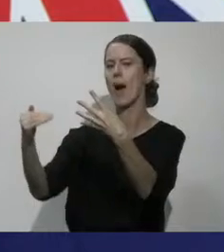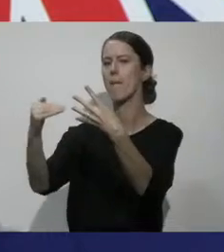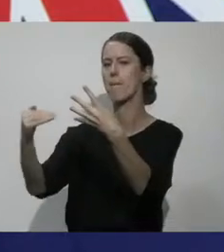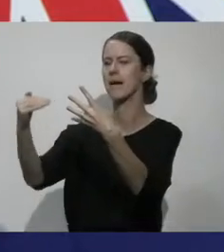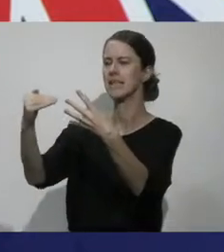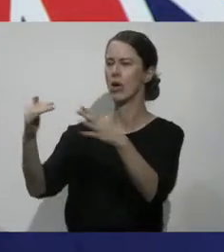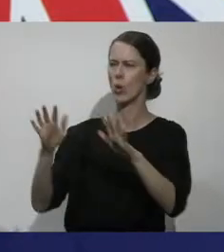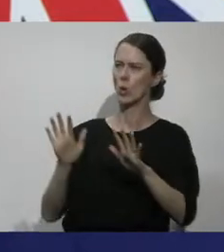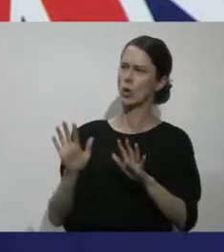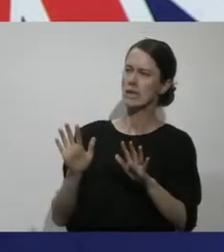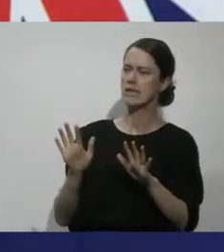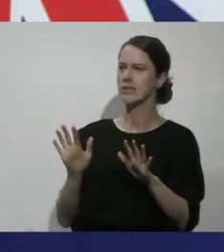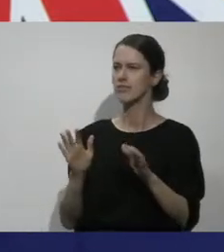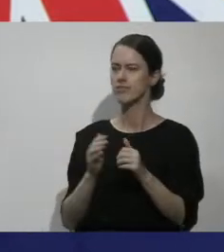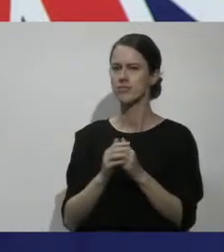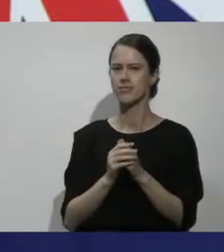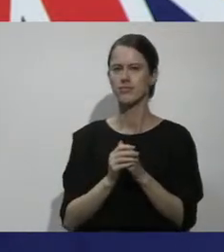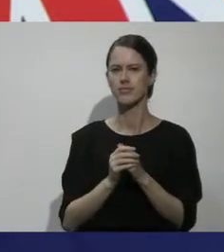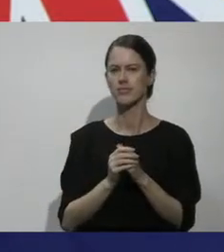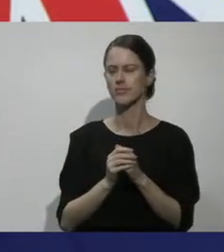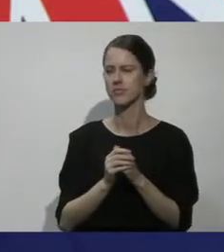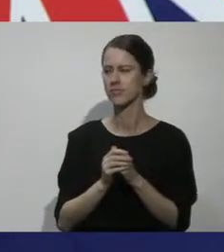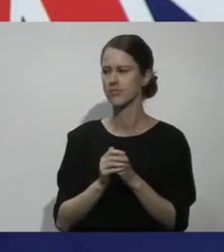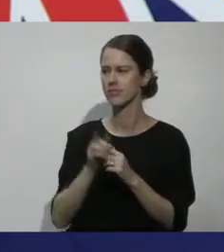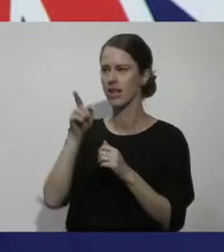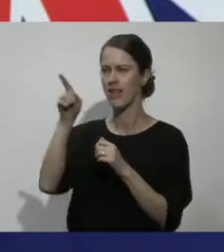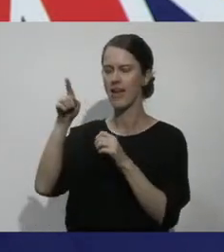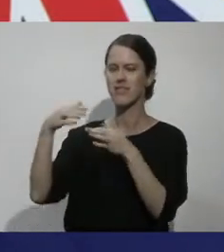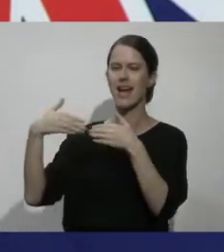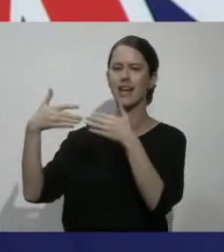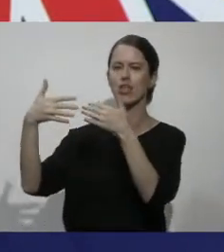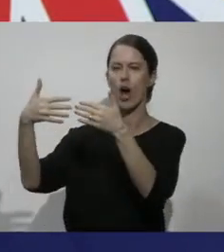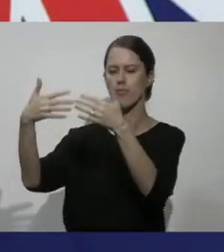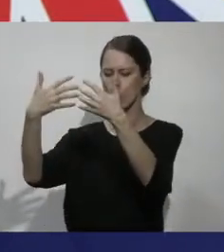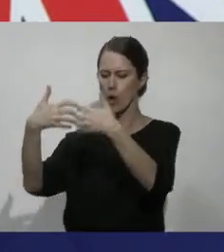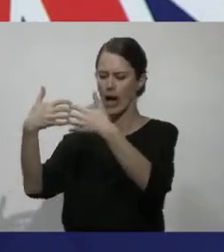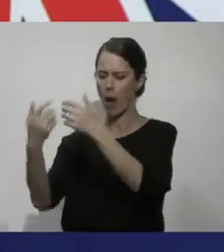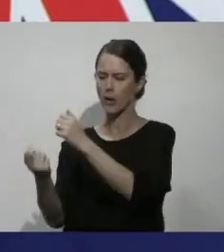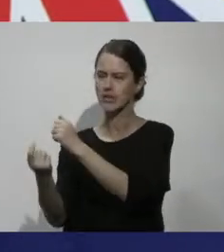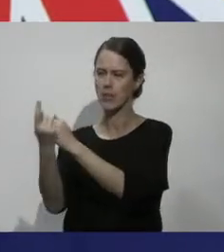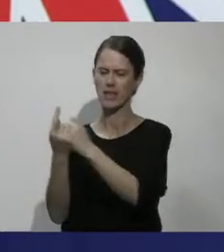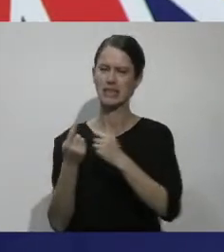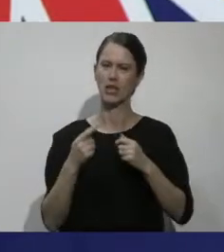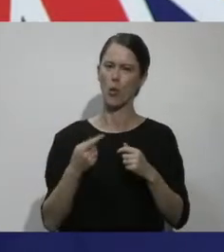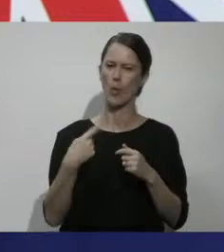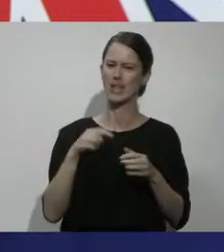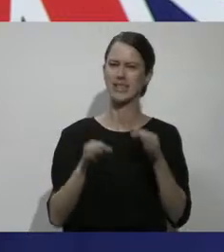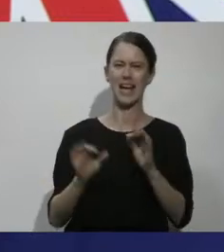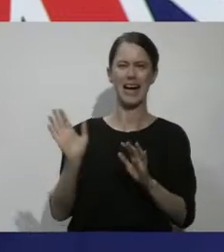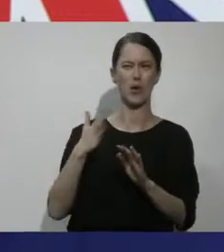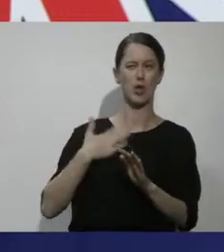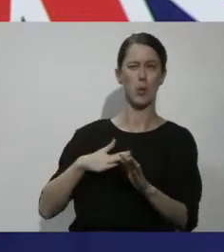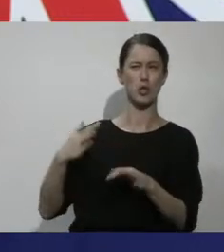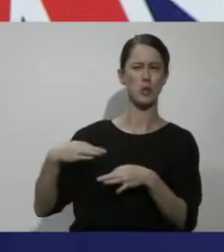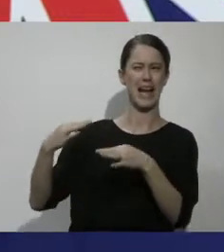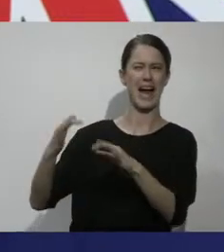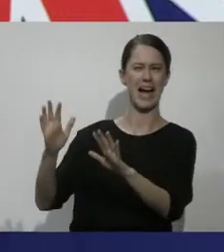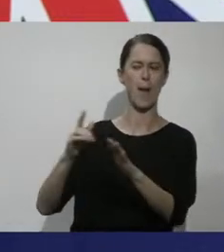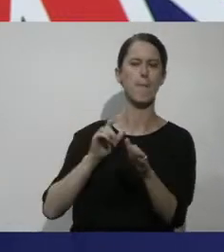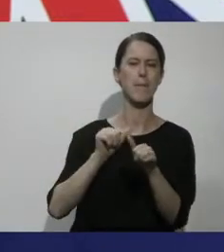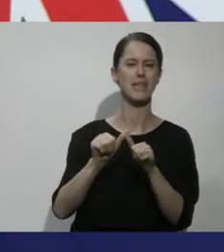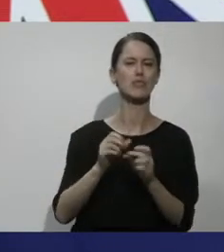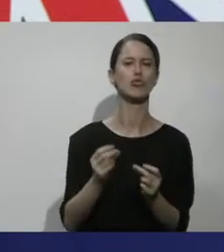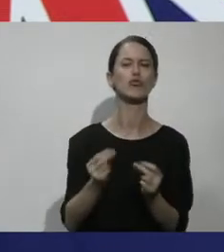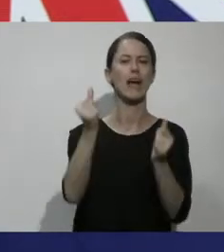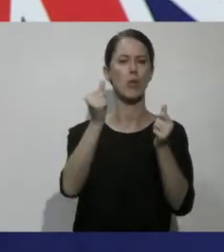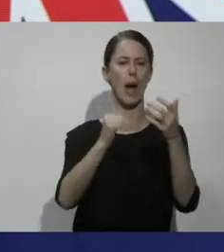existed with a more open environment while they've determined a perimeter of an outbreak. Our view is it's better to assess that with restrictions in